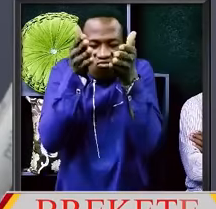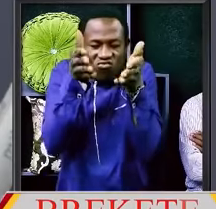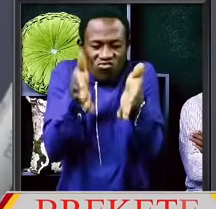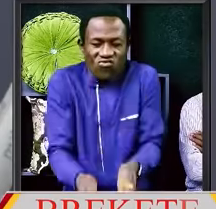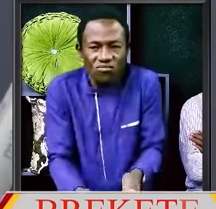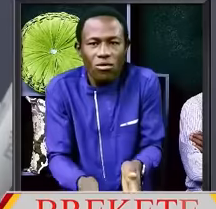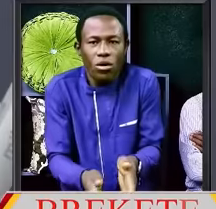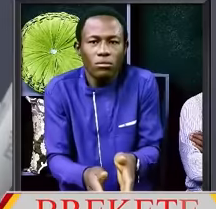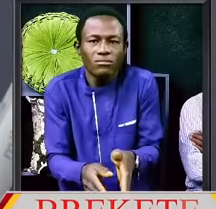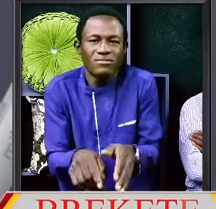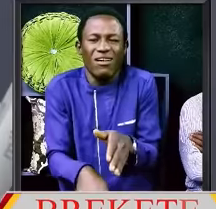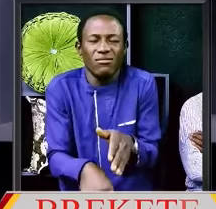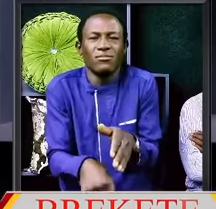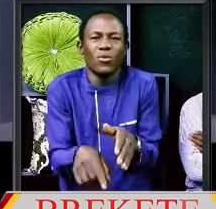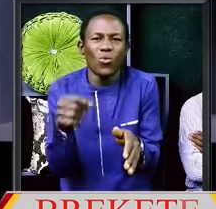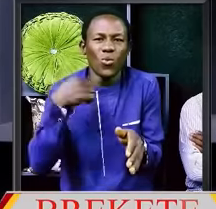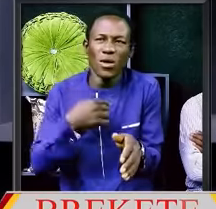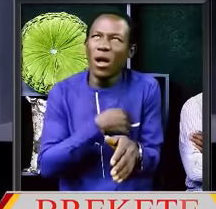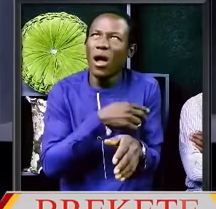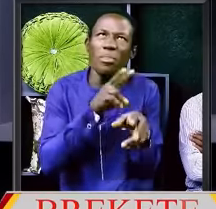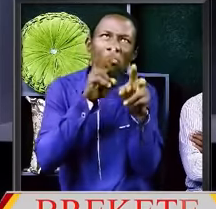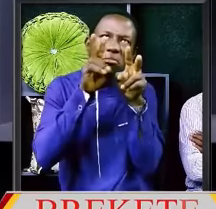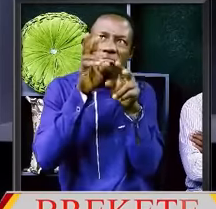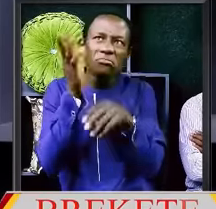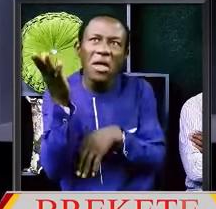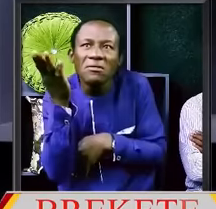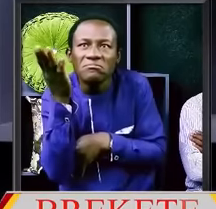Ordinary president. We dead yet.